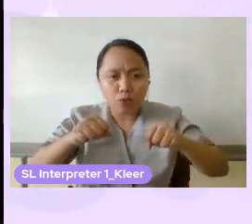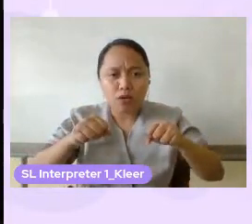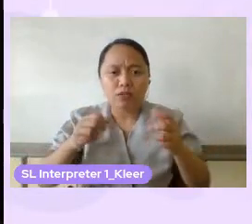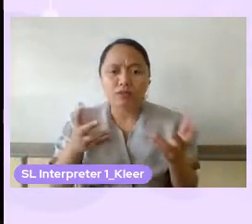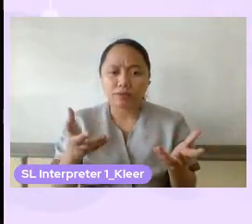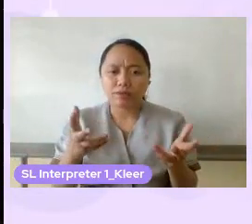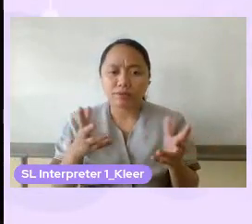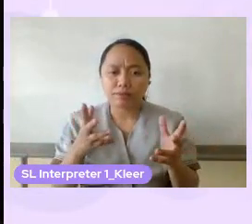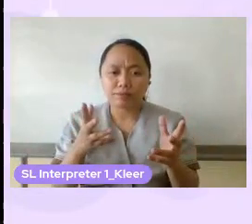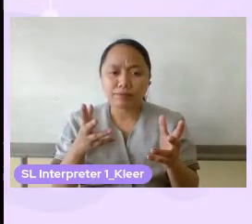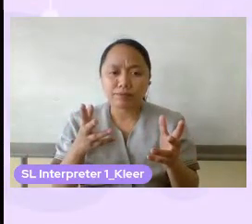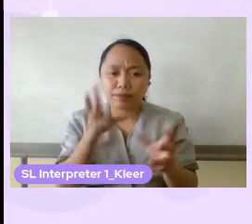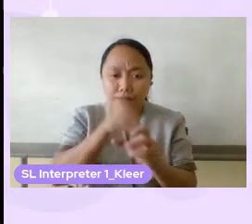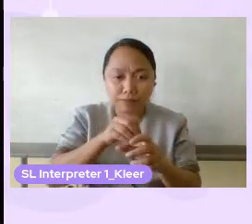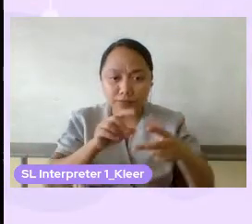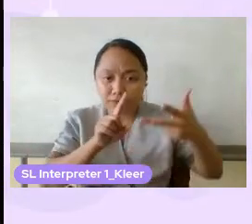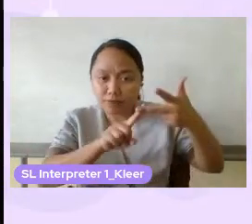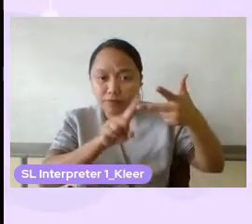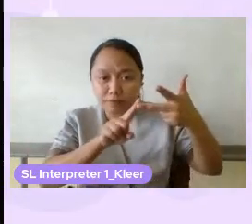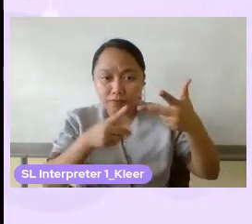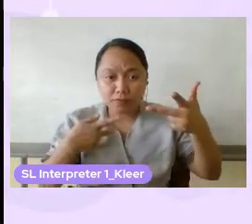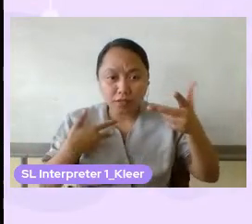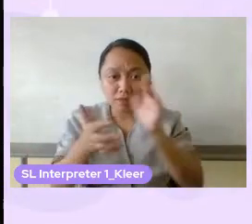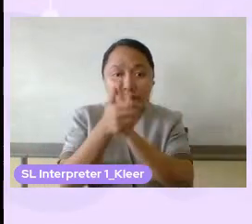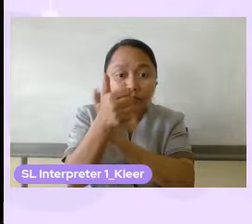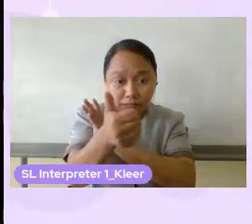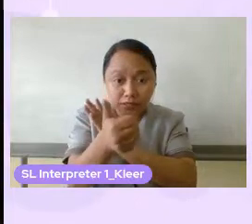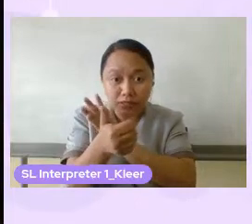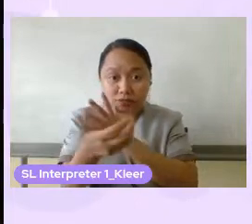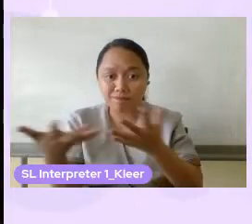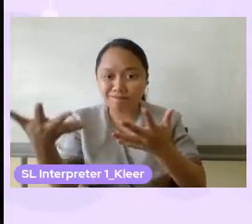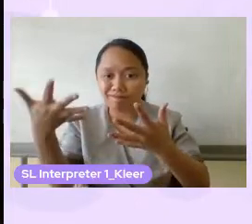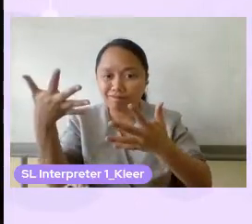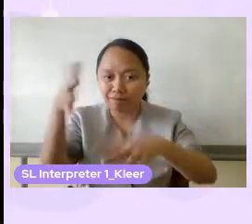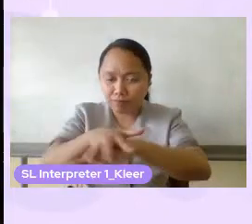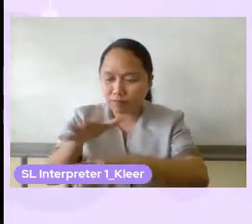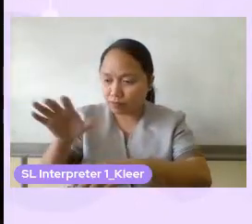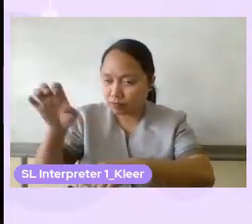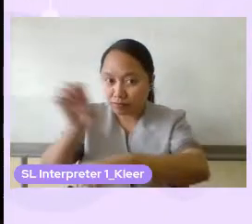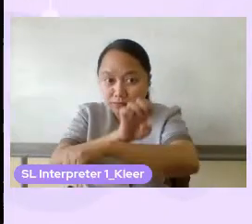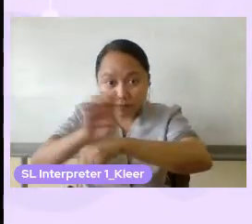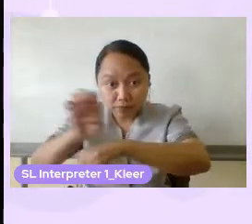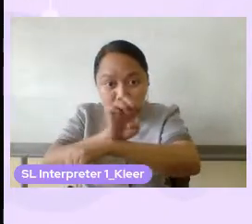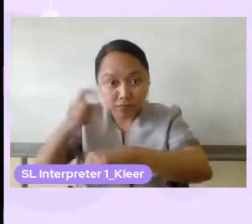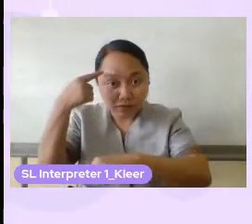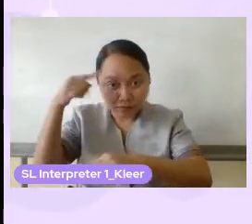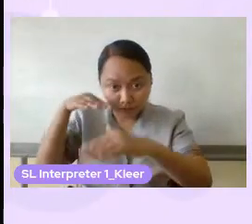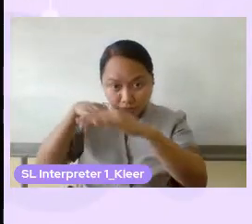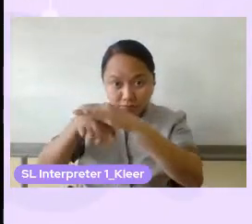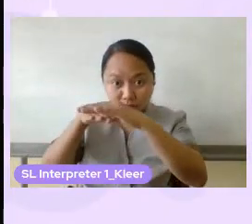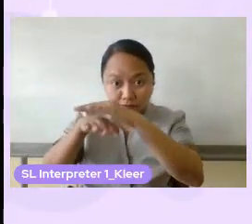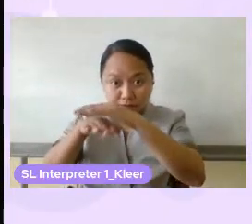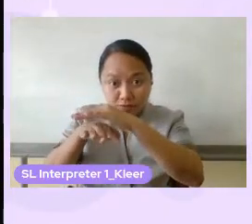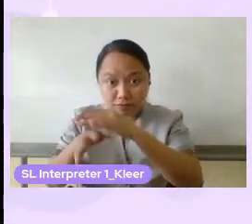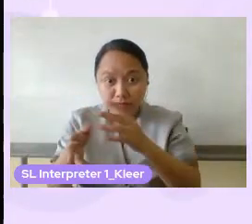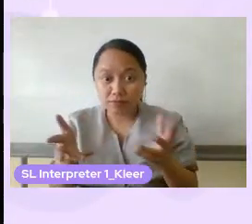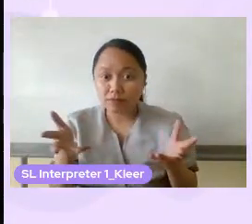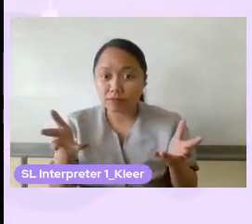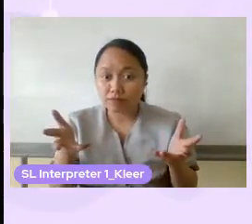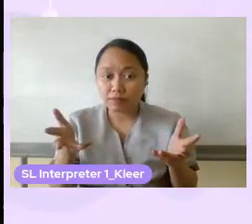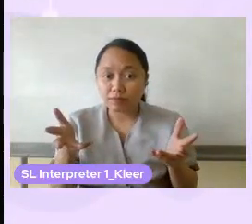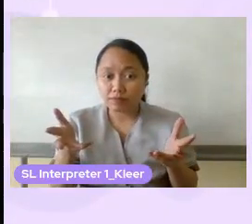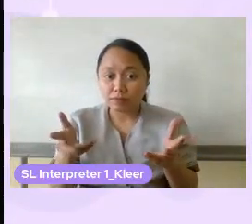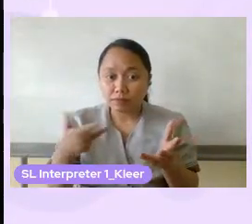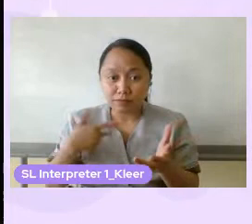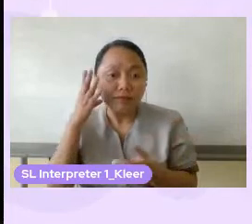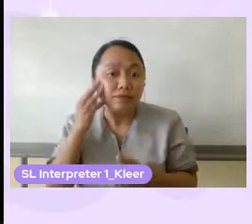three, magkaroon po tayo ng skills in entrepreneurship, makapag-negosyo tayo gamit yung access na or connectivity na na-experience